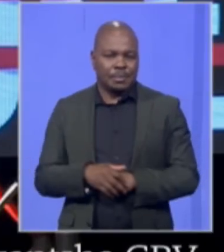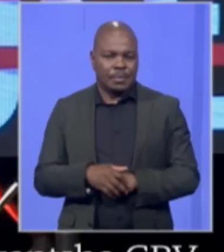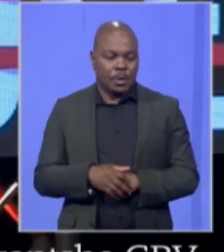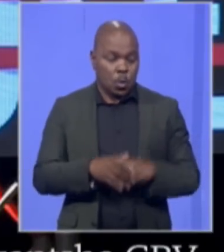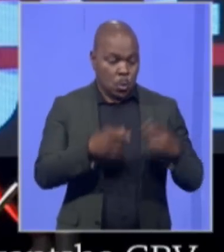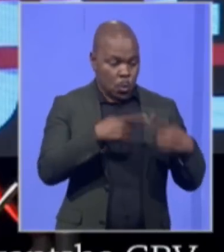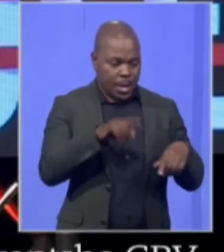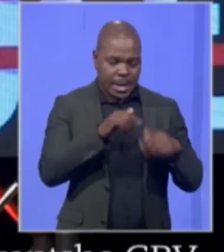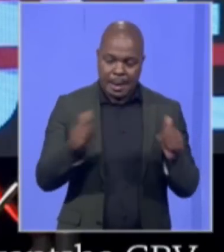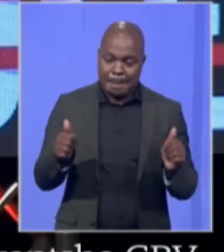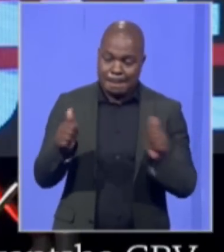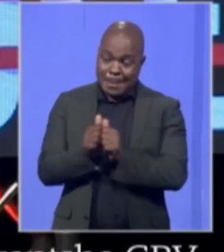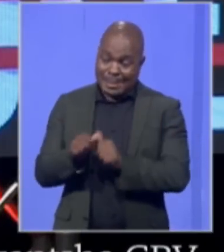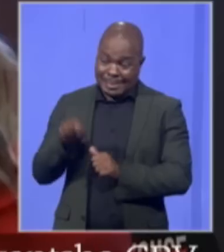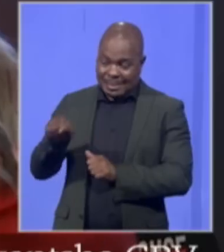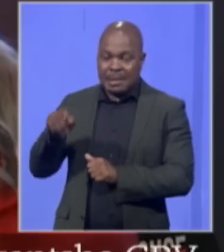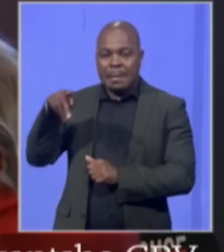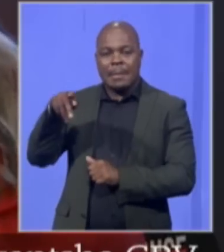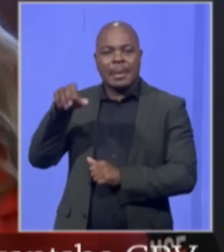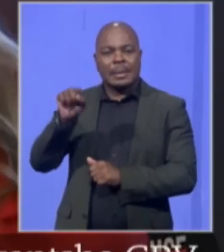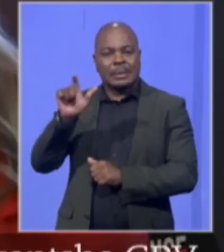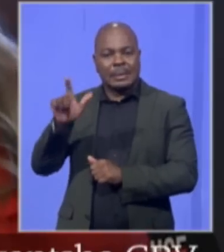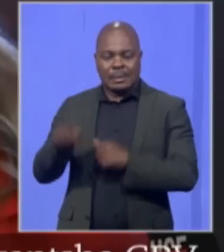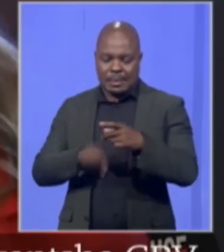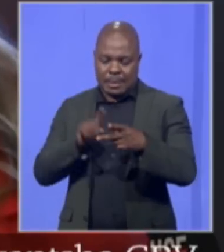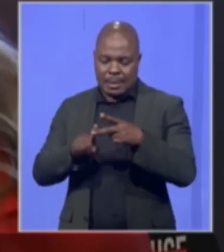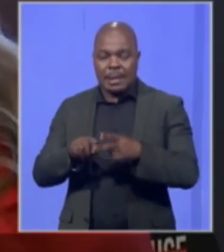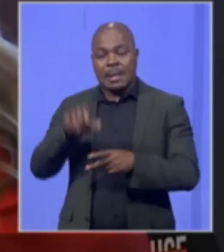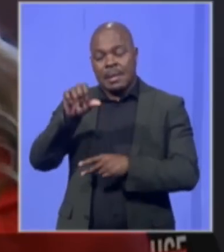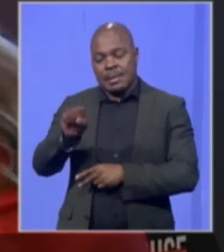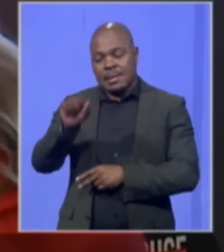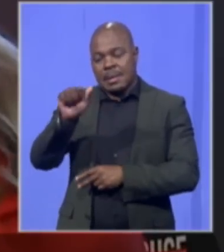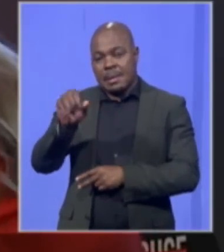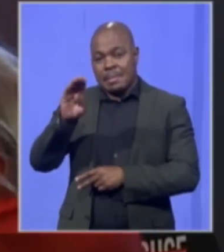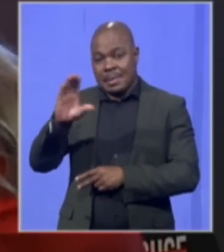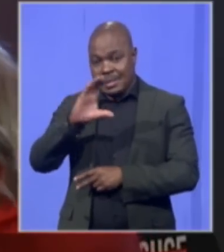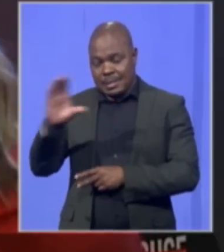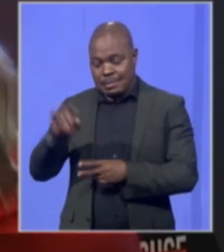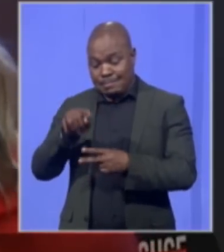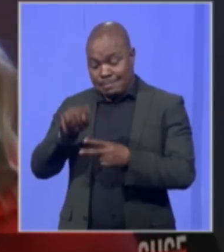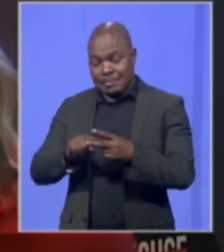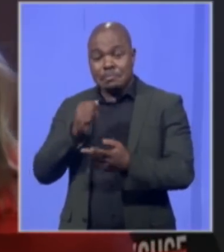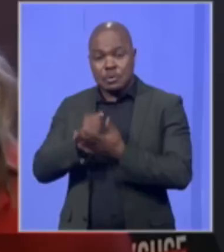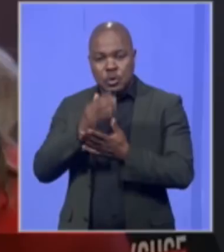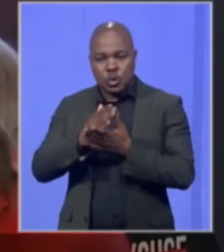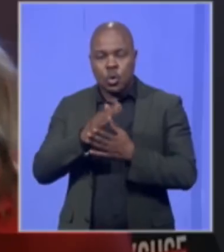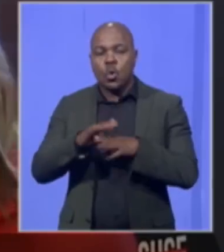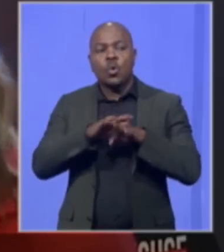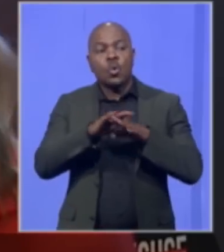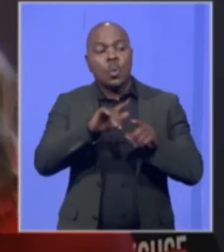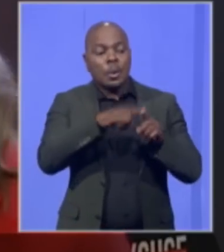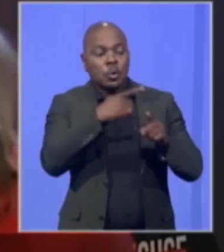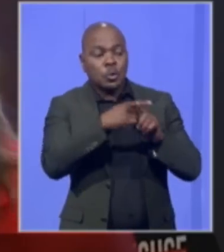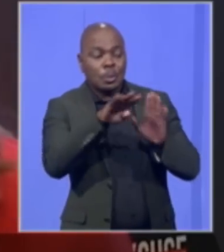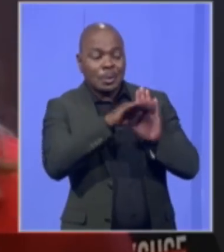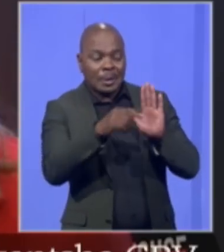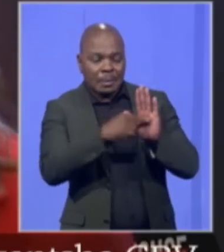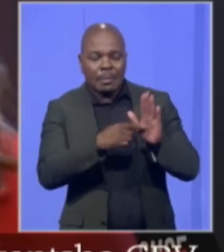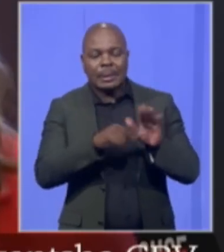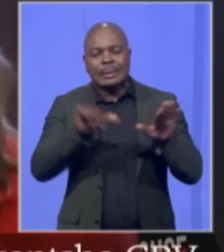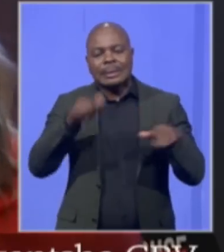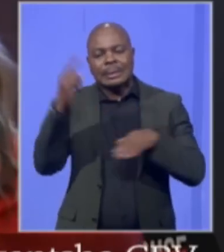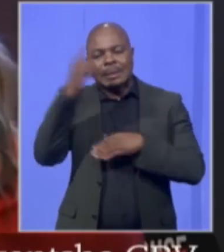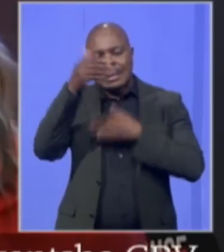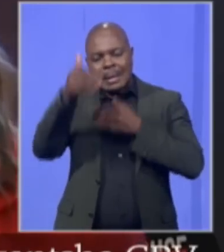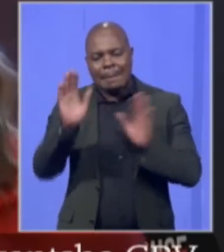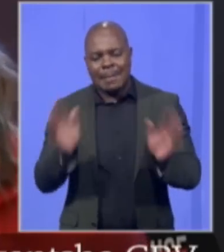very deliberately with the PSL and the SABC to make sure that the message of no excuse lives beyond just 16 days